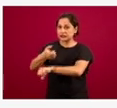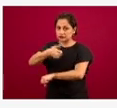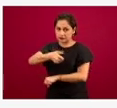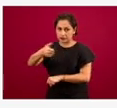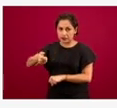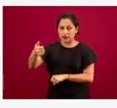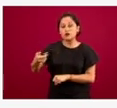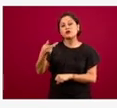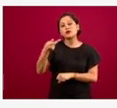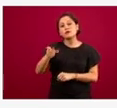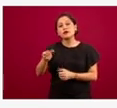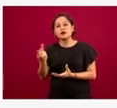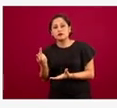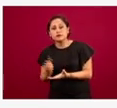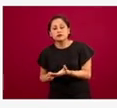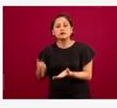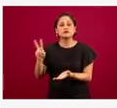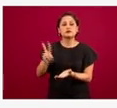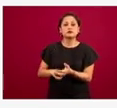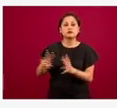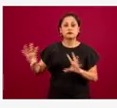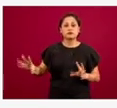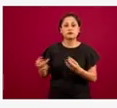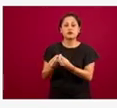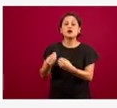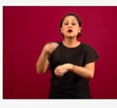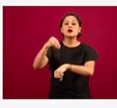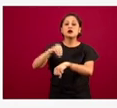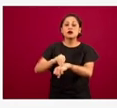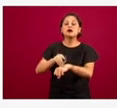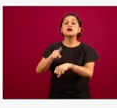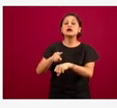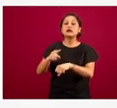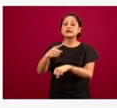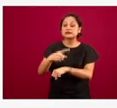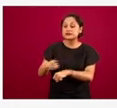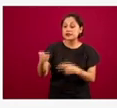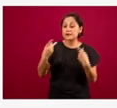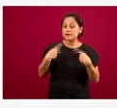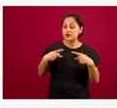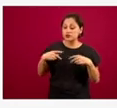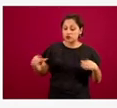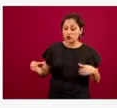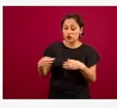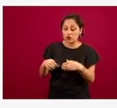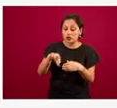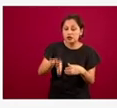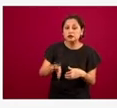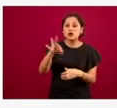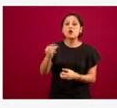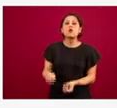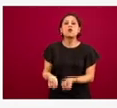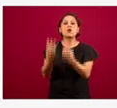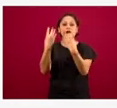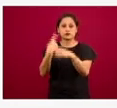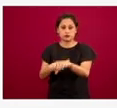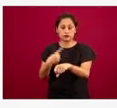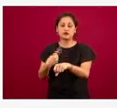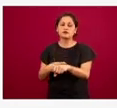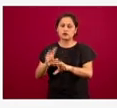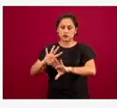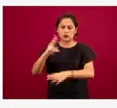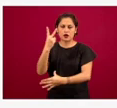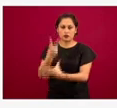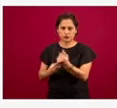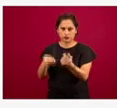amount of infected cases, but it also shows us the accumulated incidence rate, which is taking into account